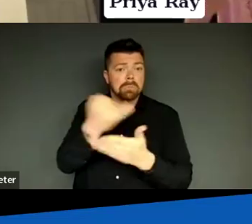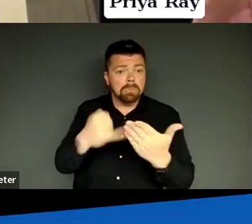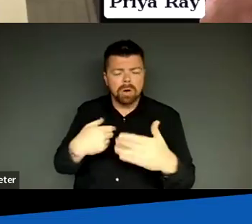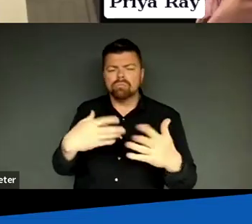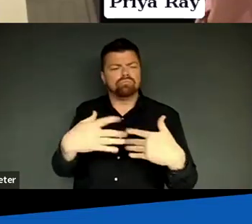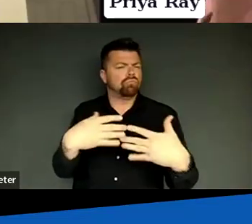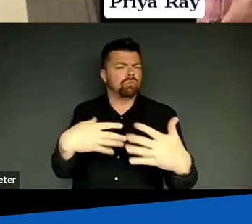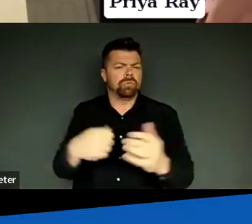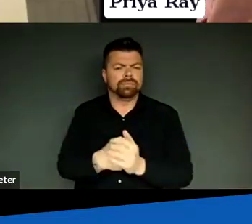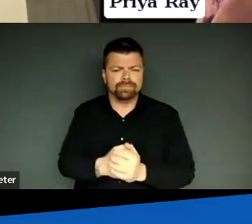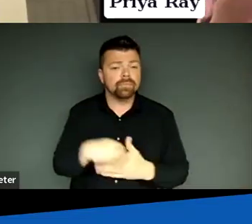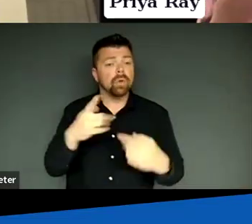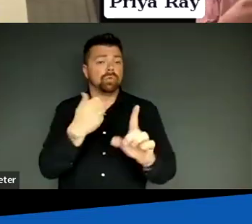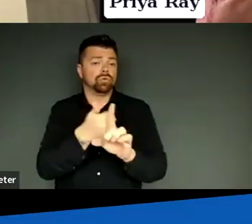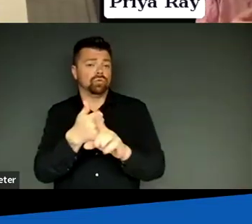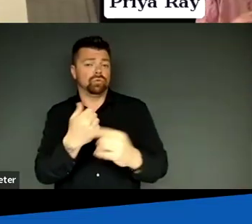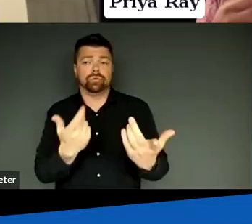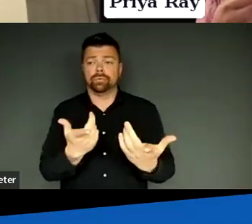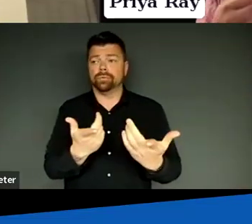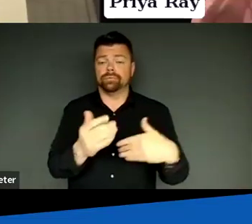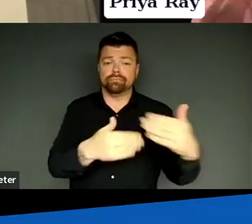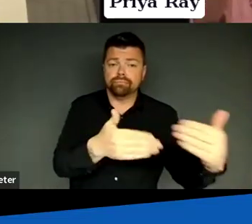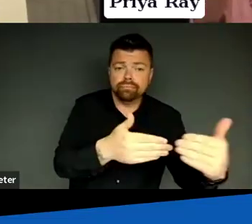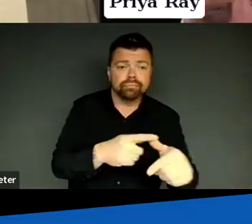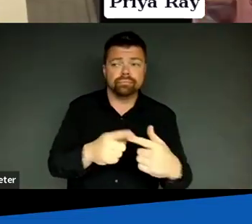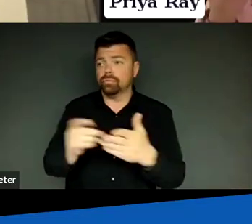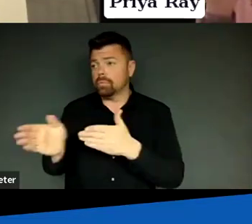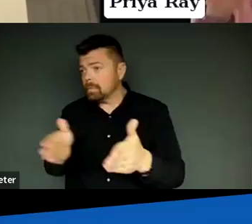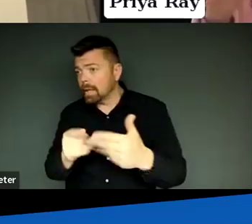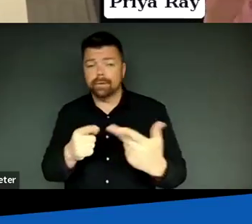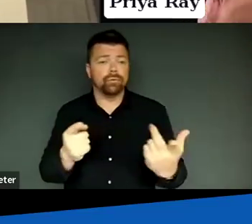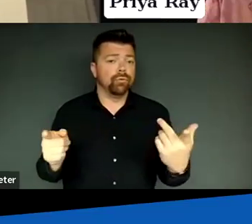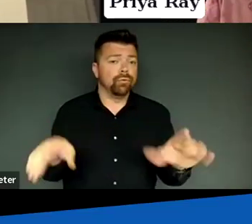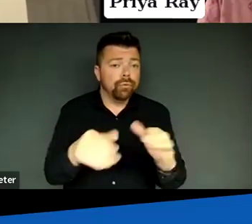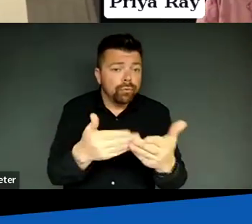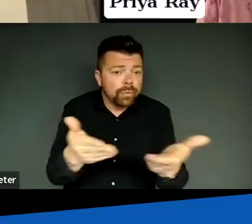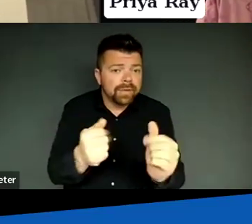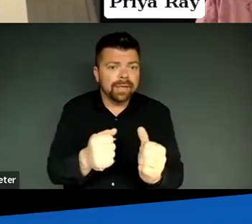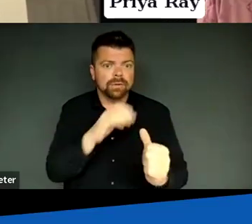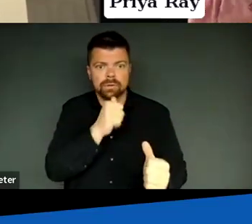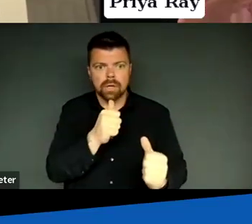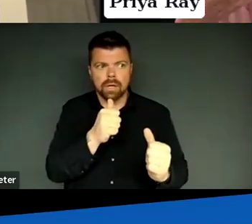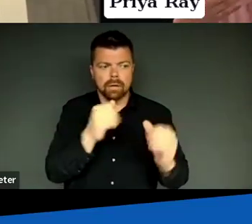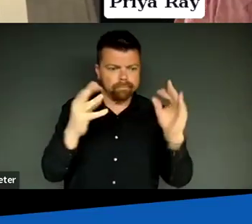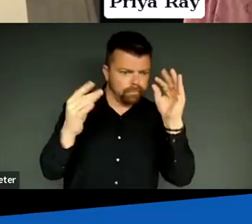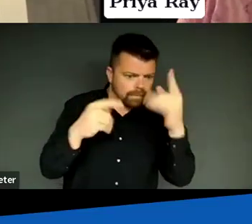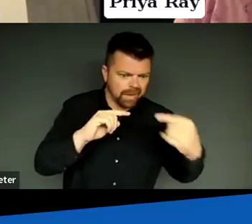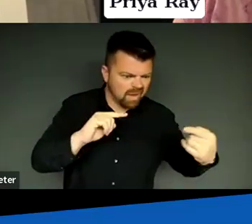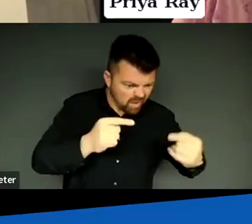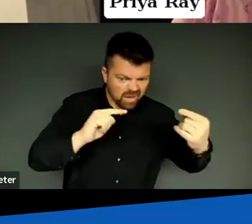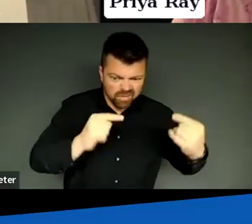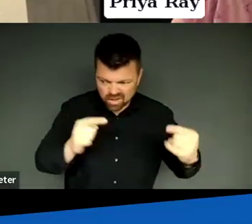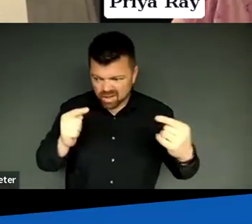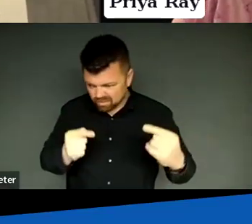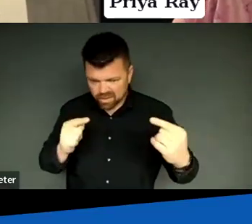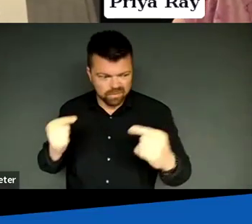It's just, I don't know, when you're doing things and planning things, all of a sudden aren't really thinking about the pain. I think when you sit there and